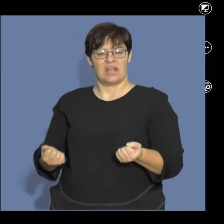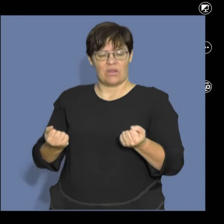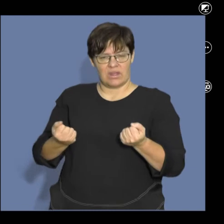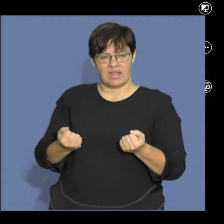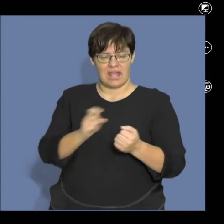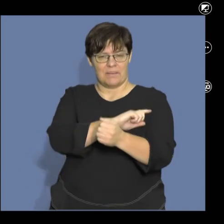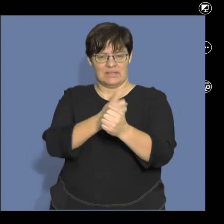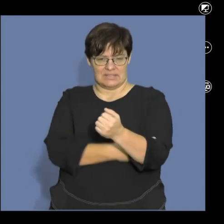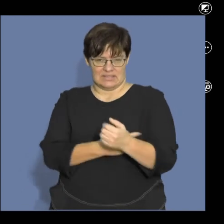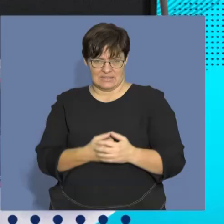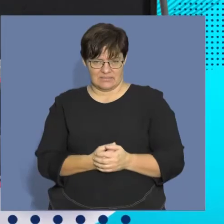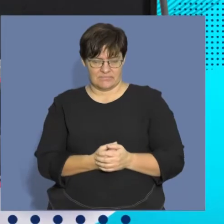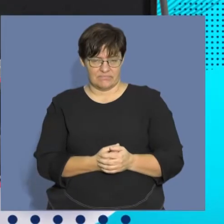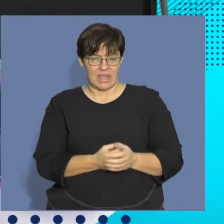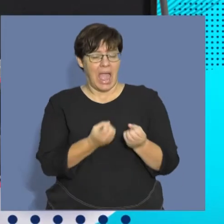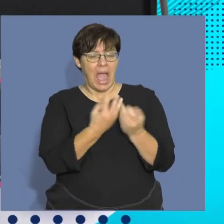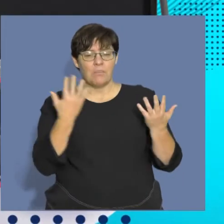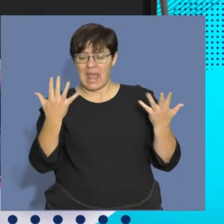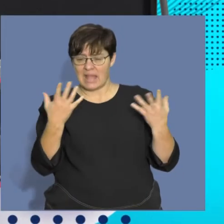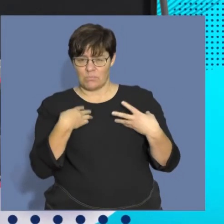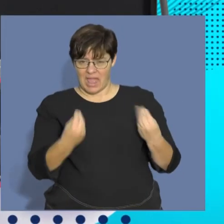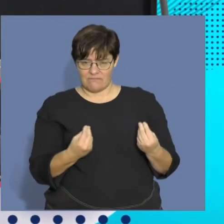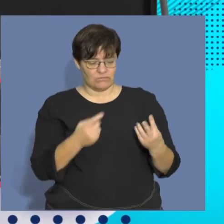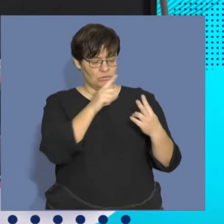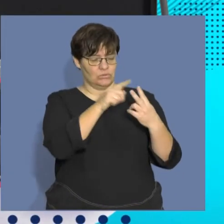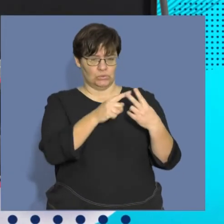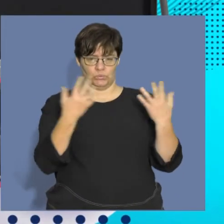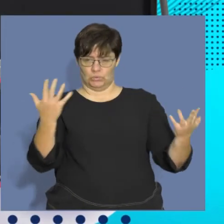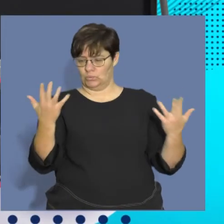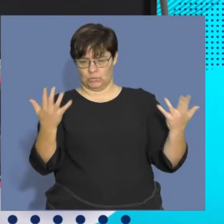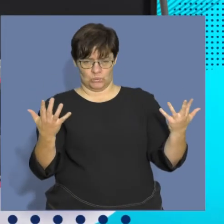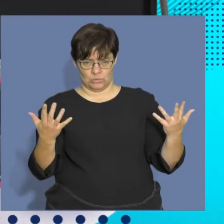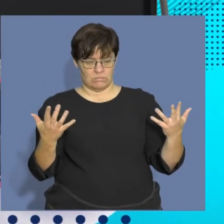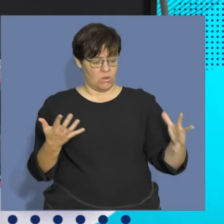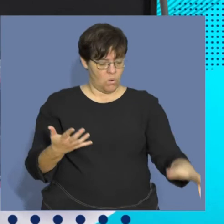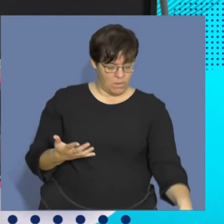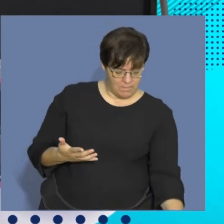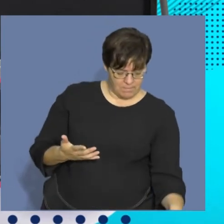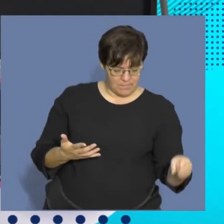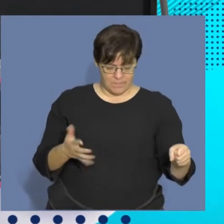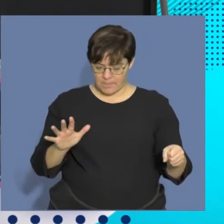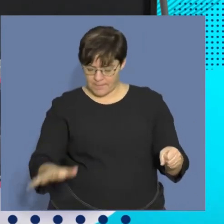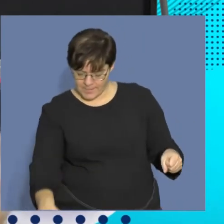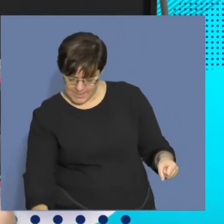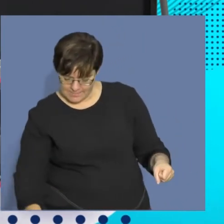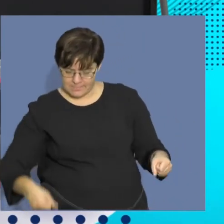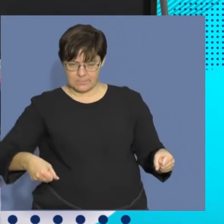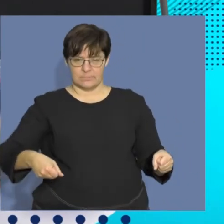right? I have 2 hands. That means I can pick up